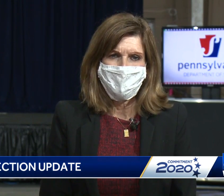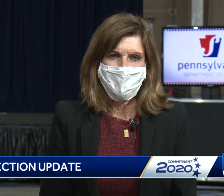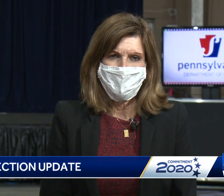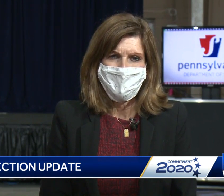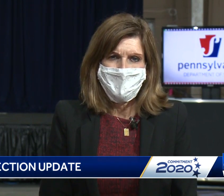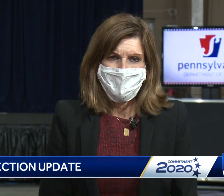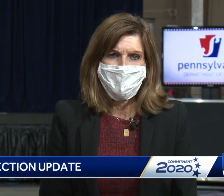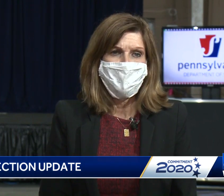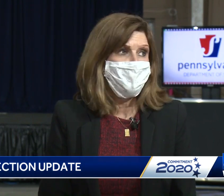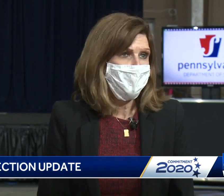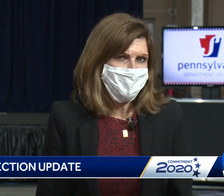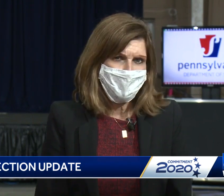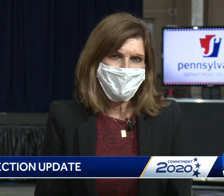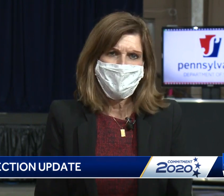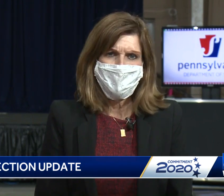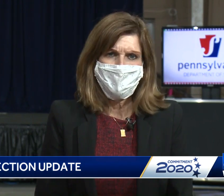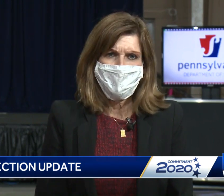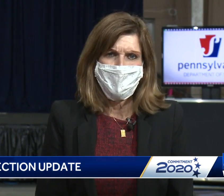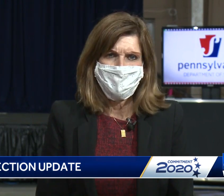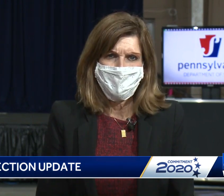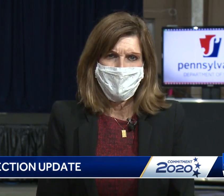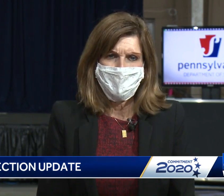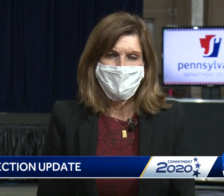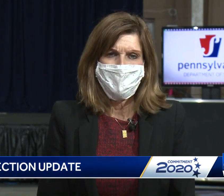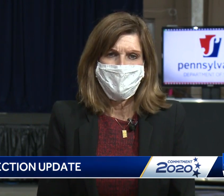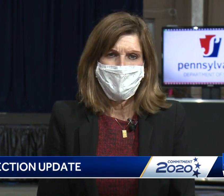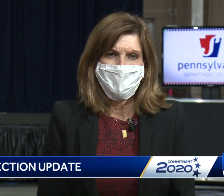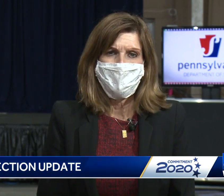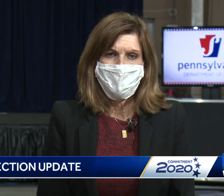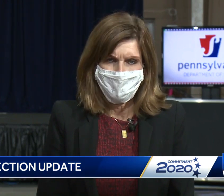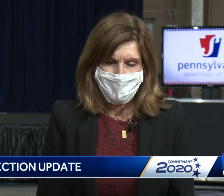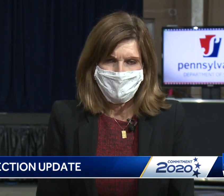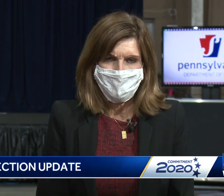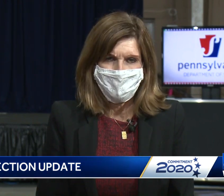process in Pennsylvania. Live at the Farm Show in Harrisburg, Barbara Barr, WGAL News 8.